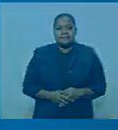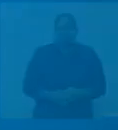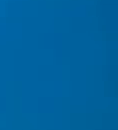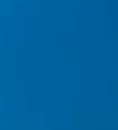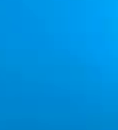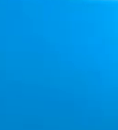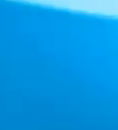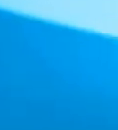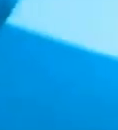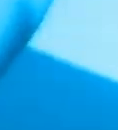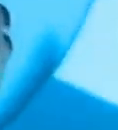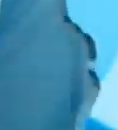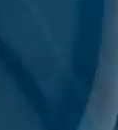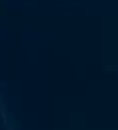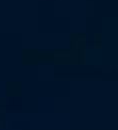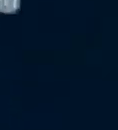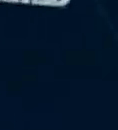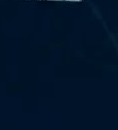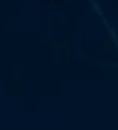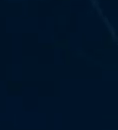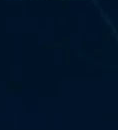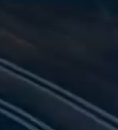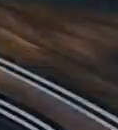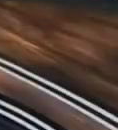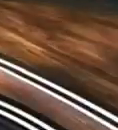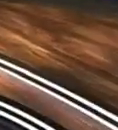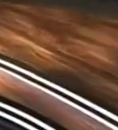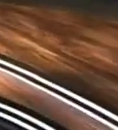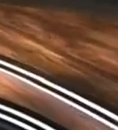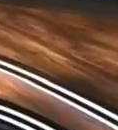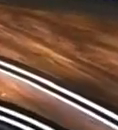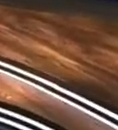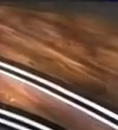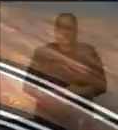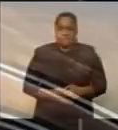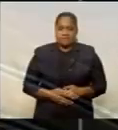From the studios of FBC Suva, Edwin Naka.